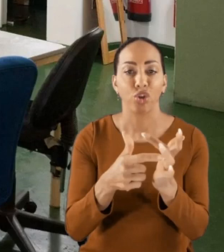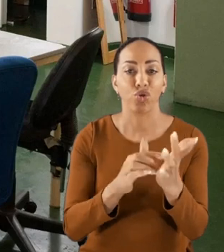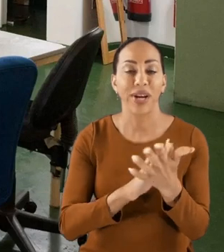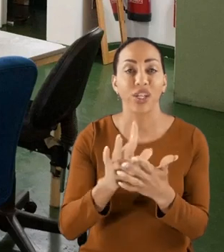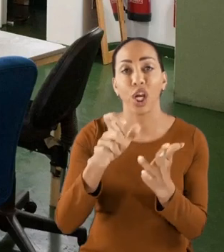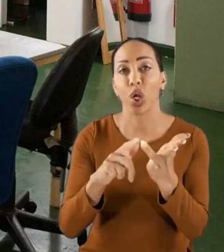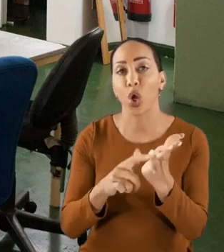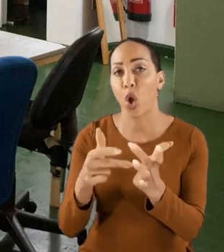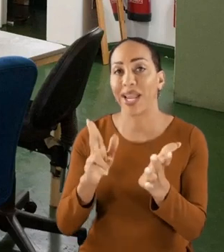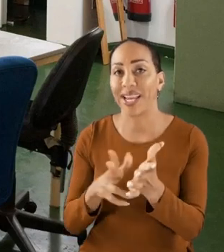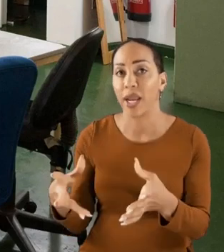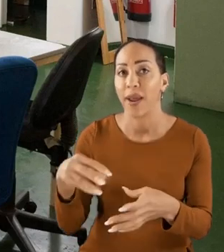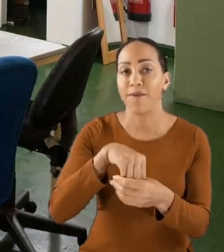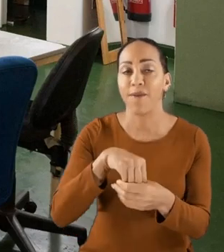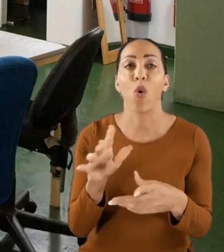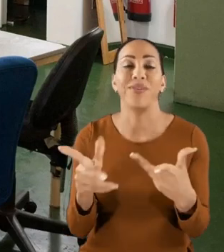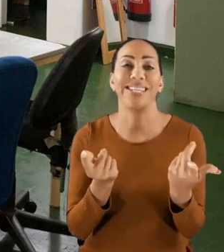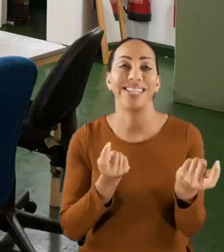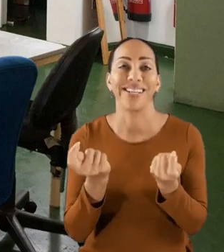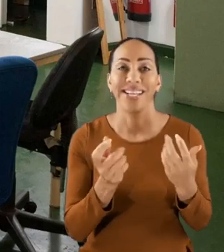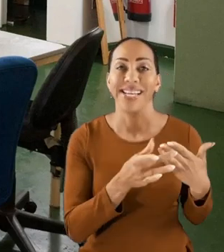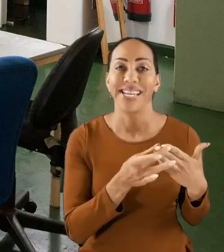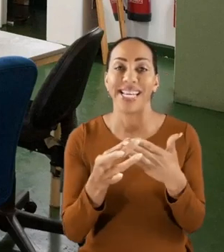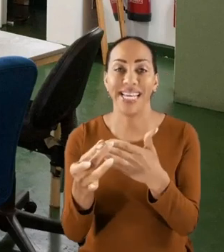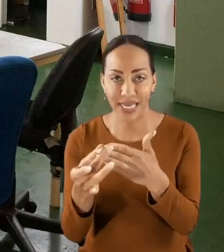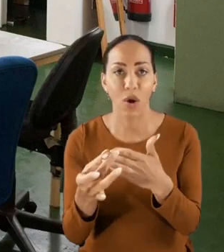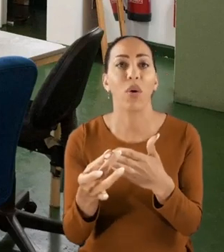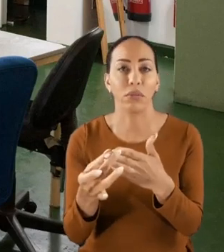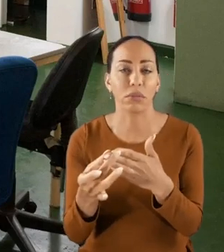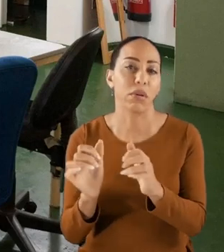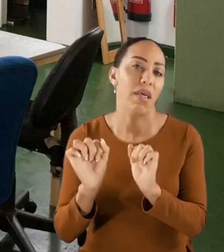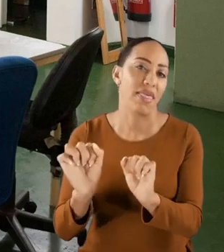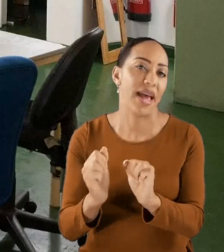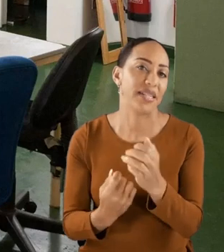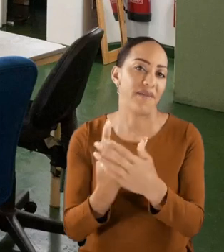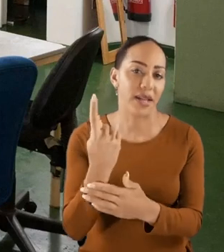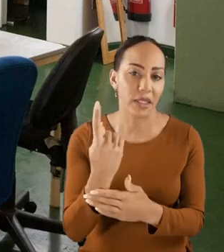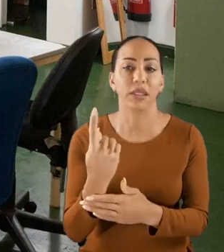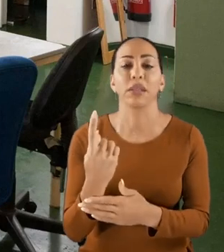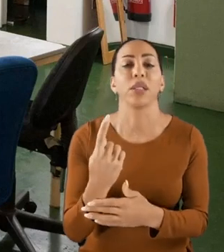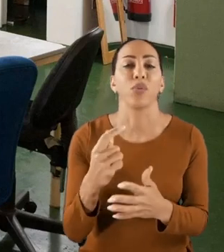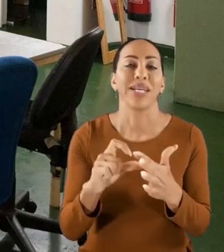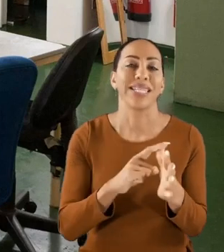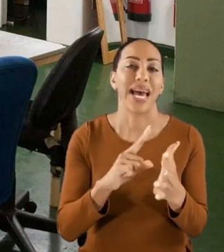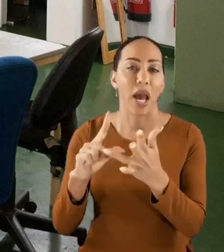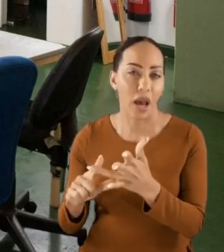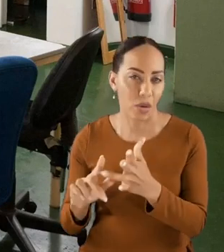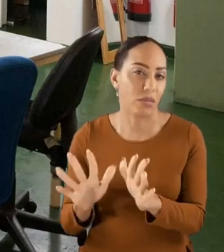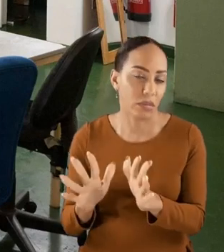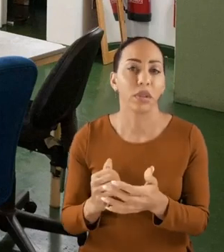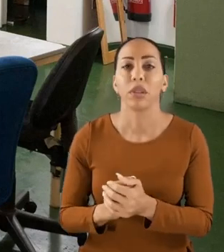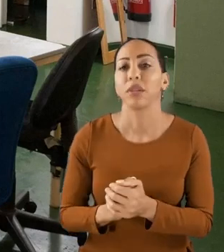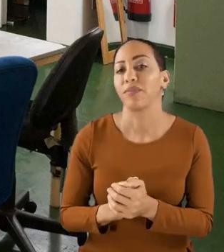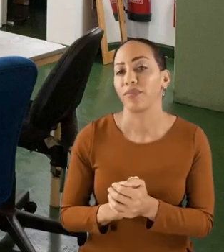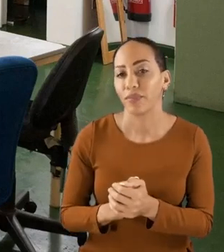much involved in and leading on for that activity. And we're working together with them, with Disability Arts